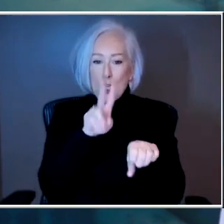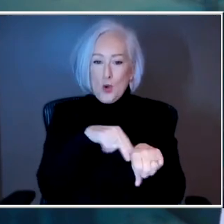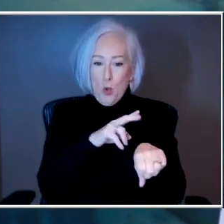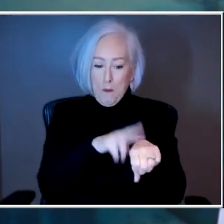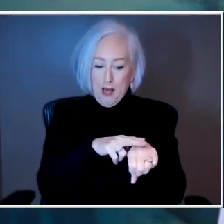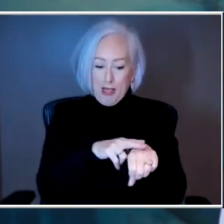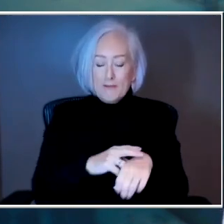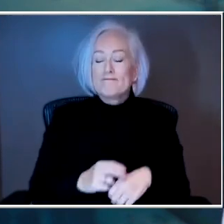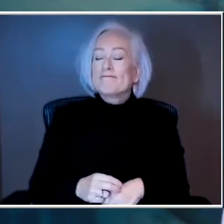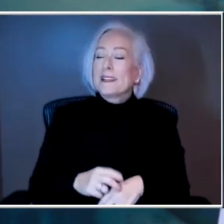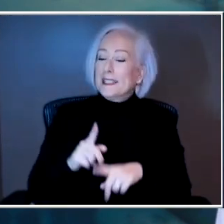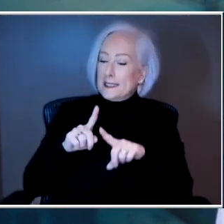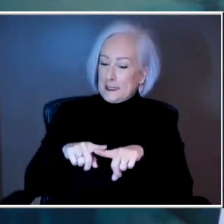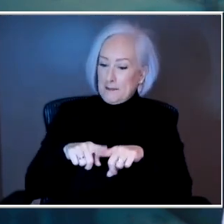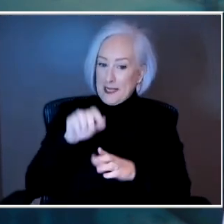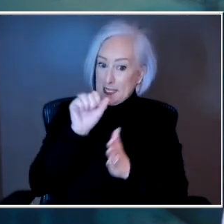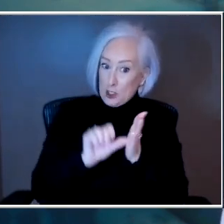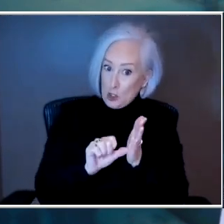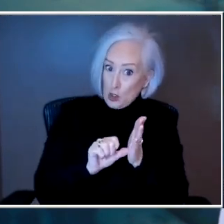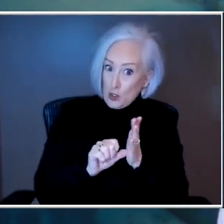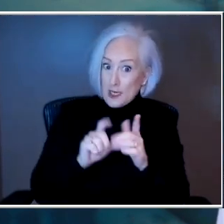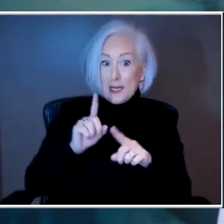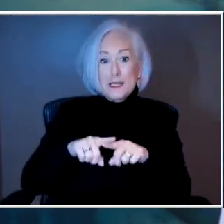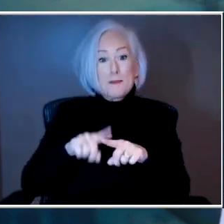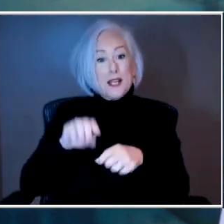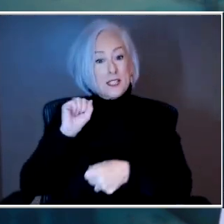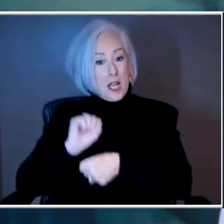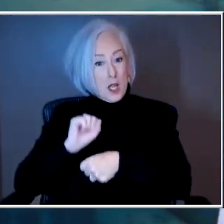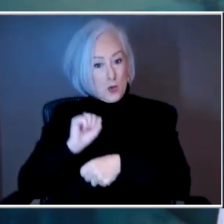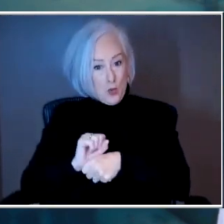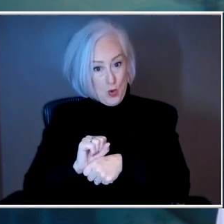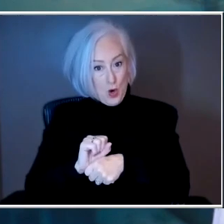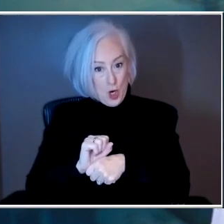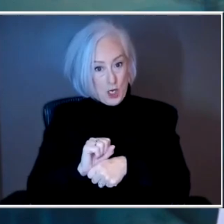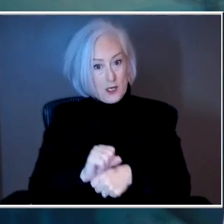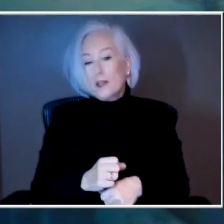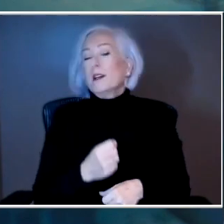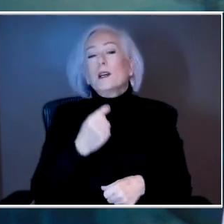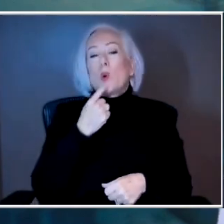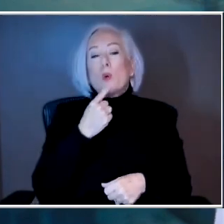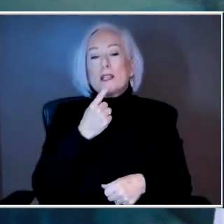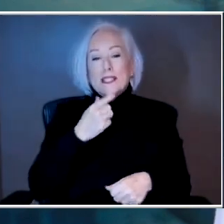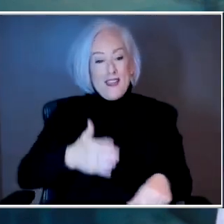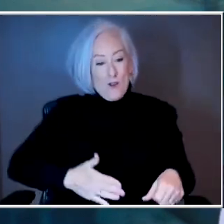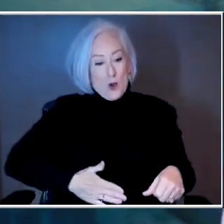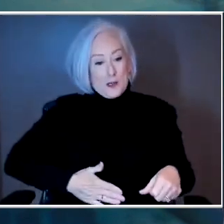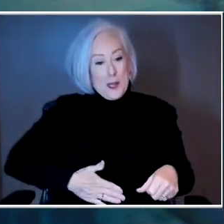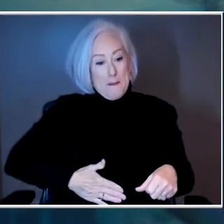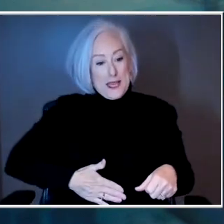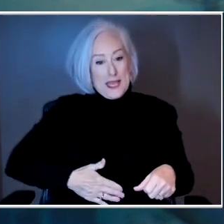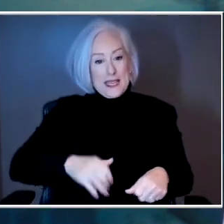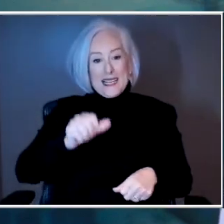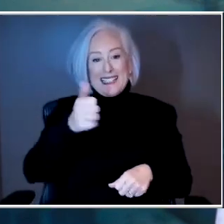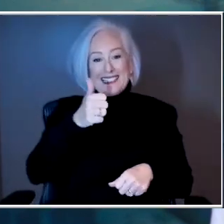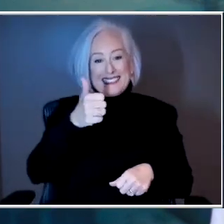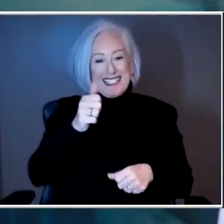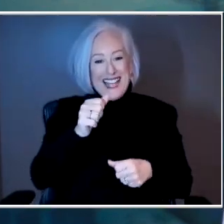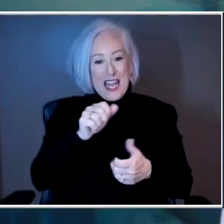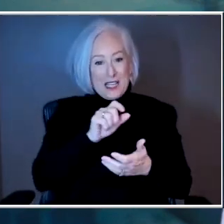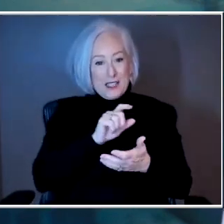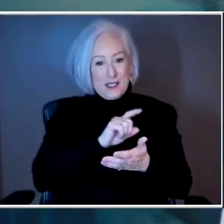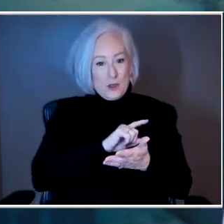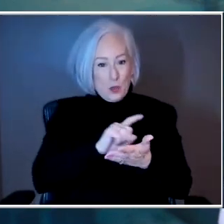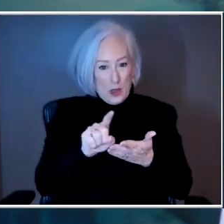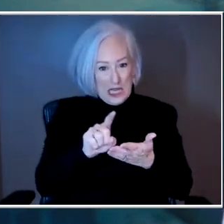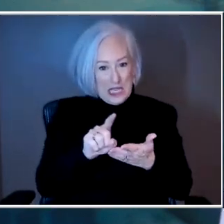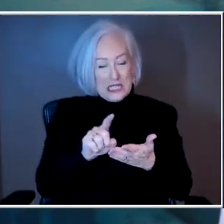work. So for the tummy, we do tend to limit patients for about 4 weeks, maybe 3, because it's a pretty intense operation,